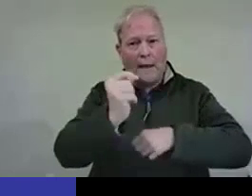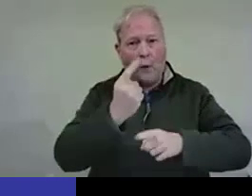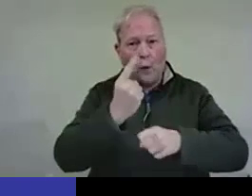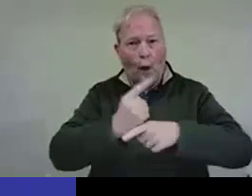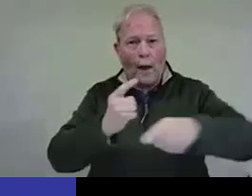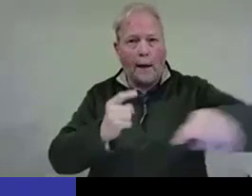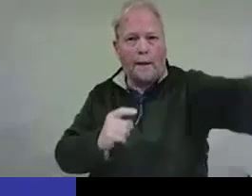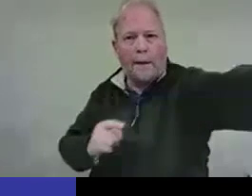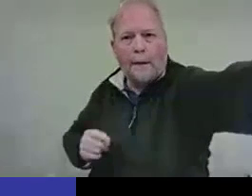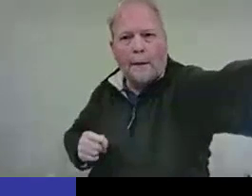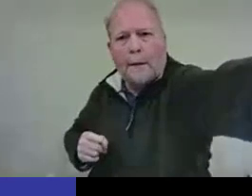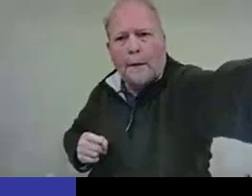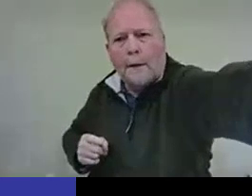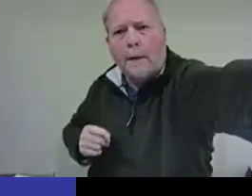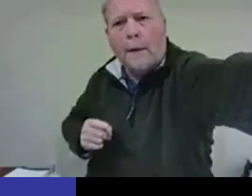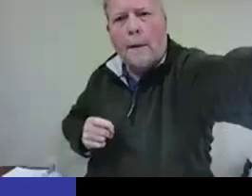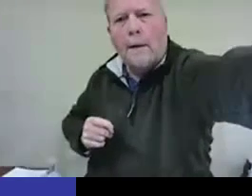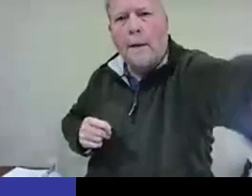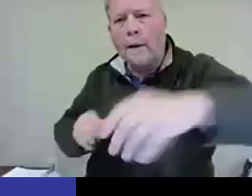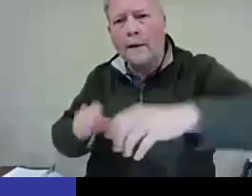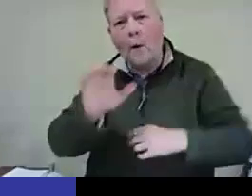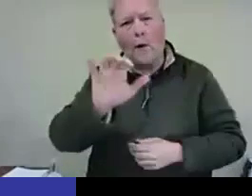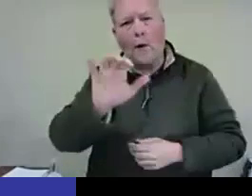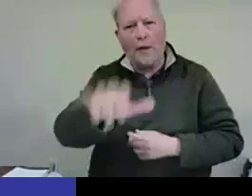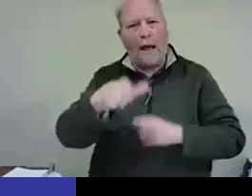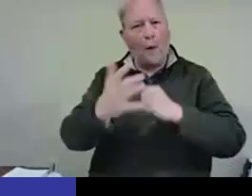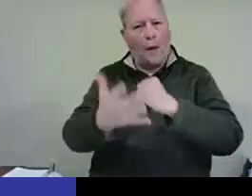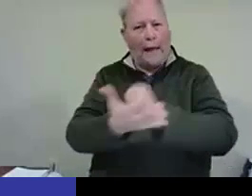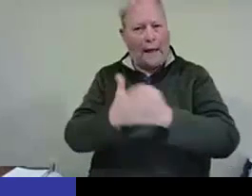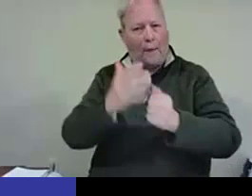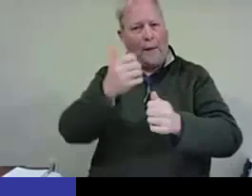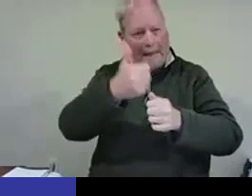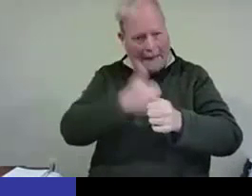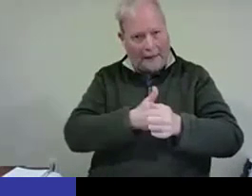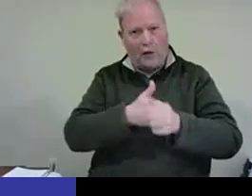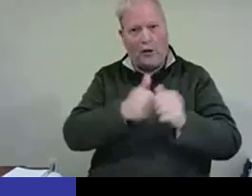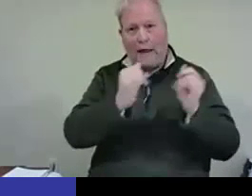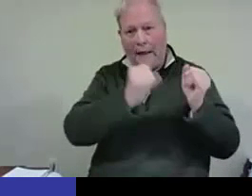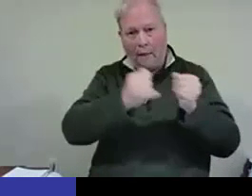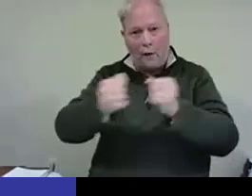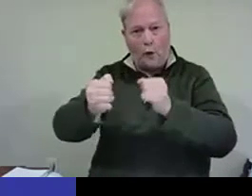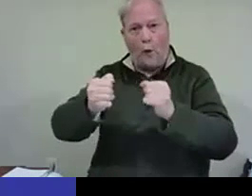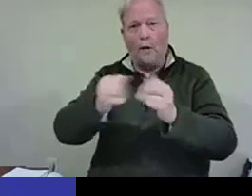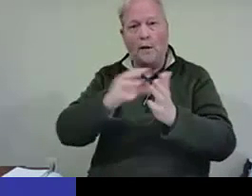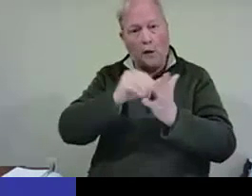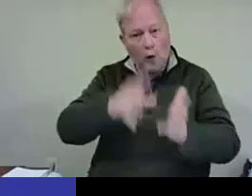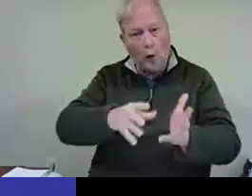and family and for the other members of the student's IEP team.